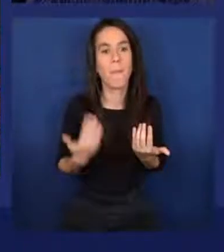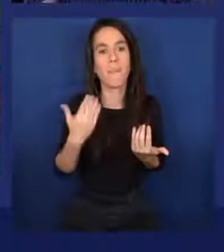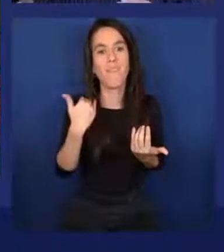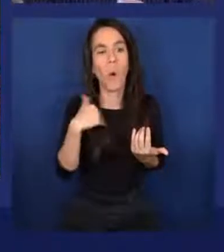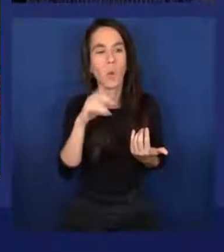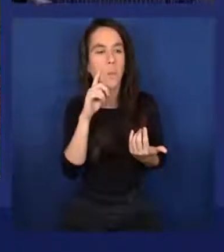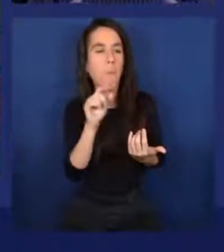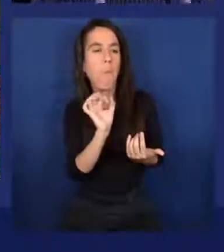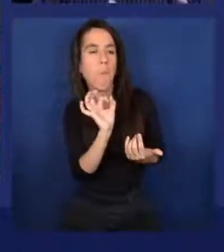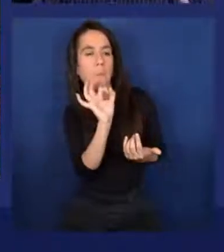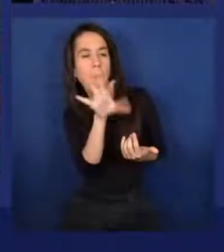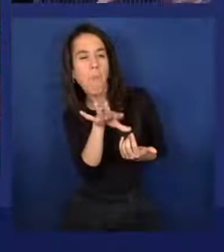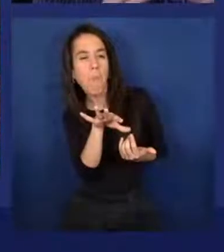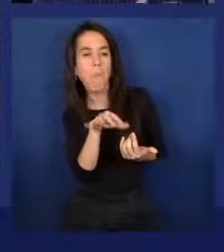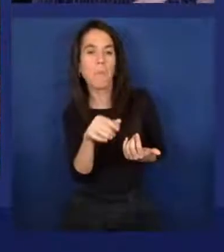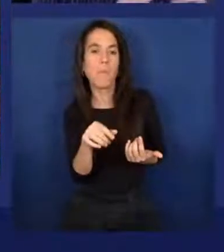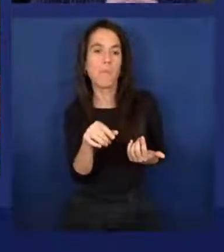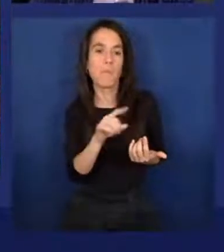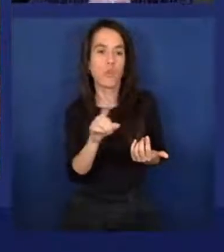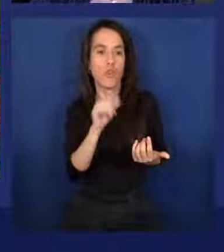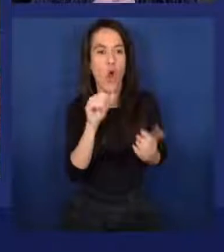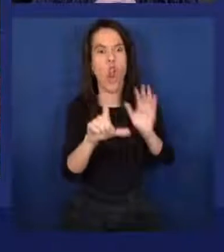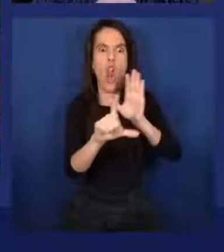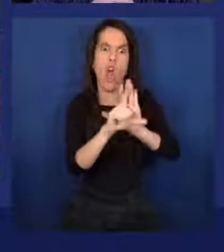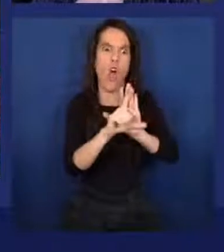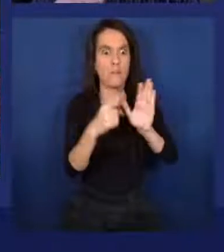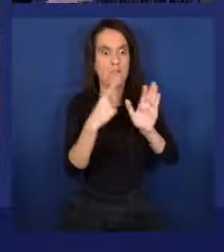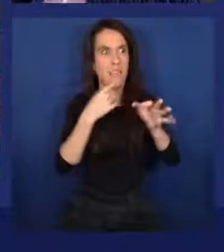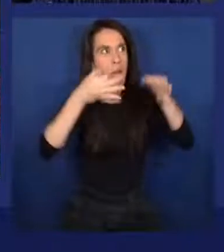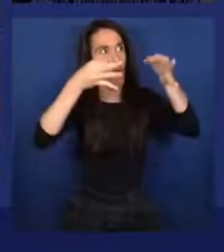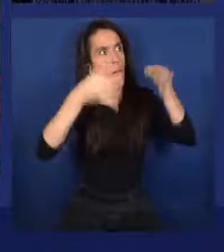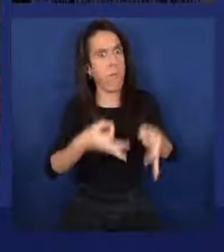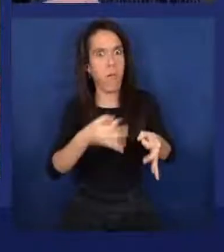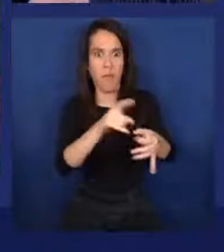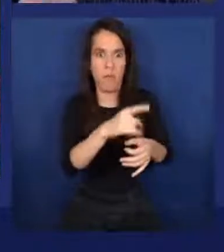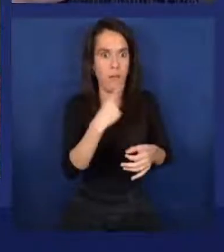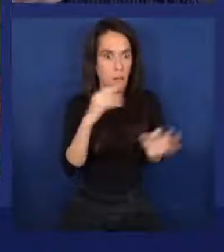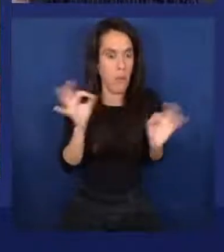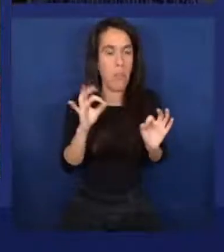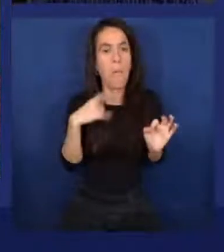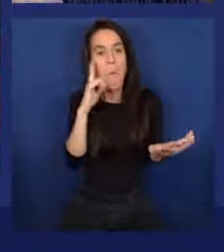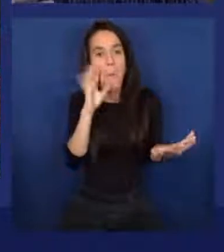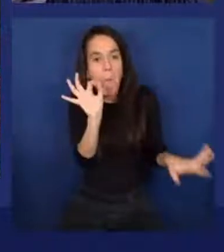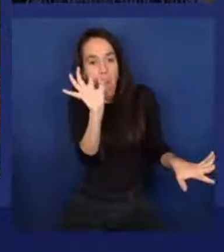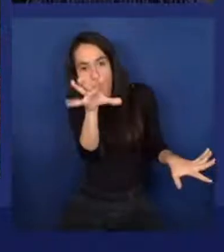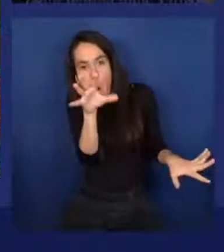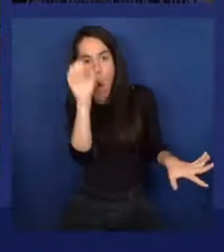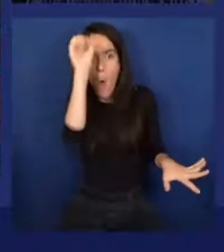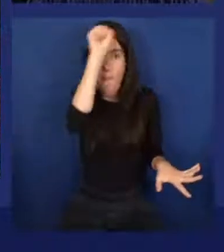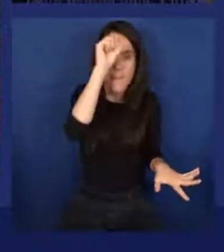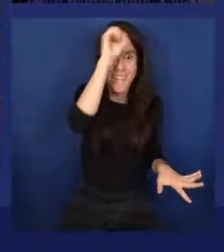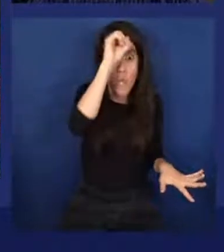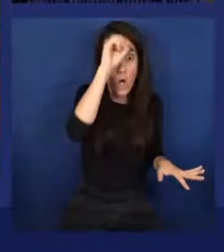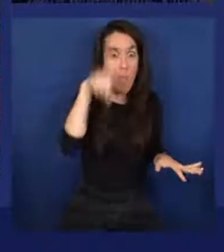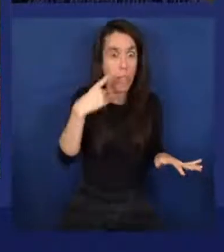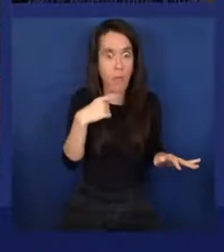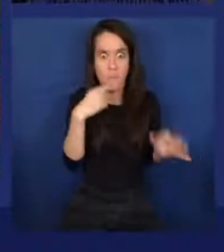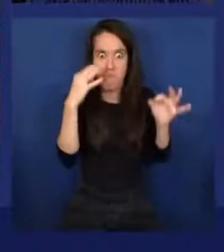certainly didn't call it Moore's law, other people called it that. But it was this observation of this doubling of